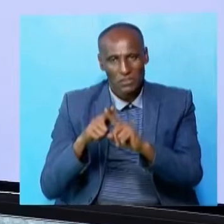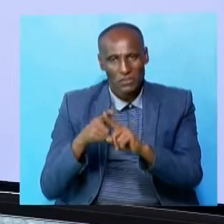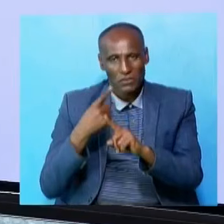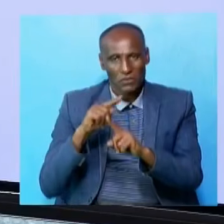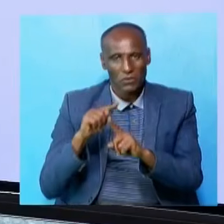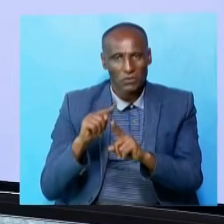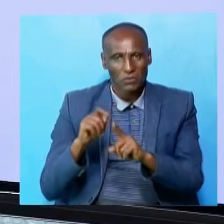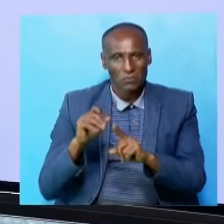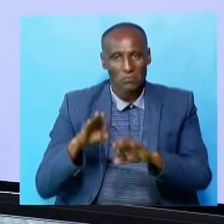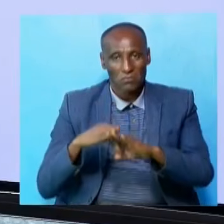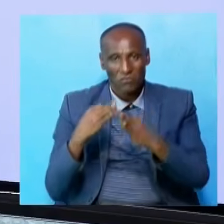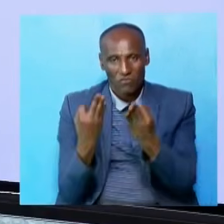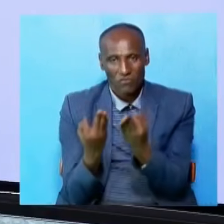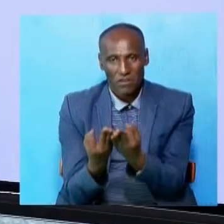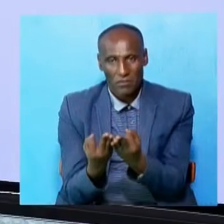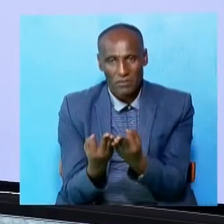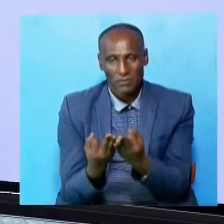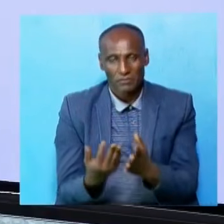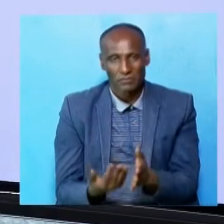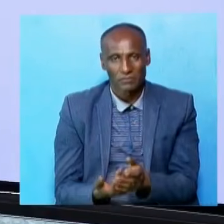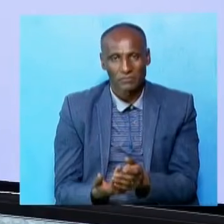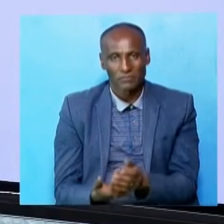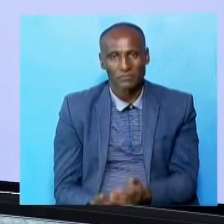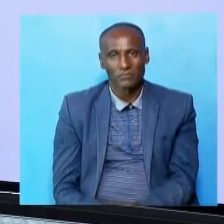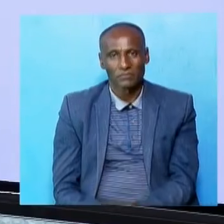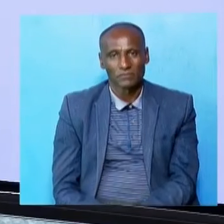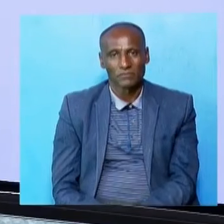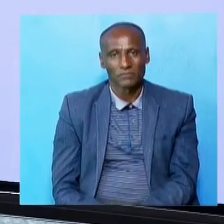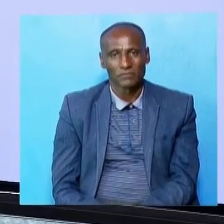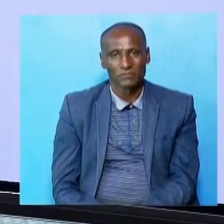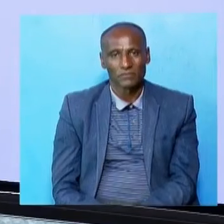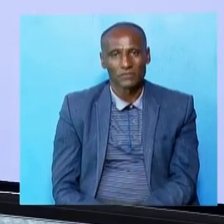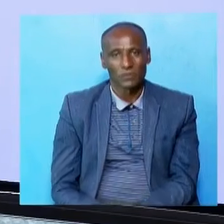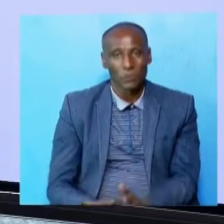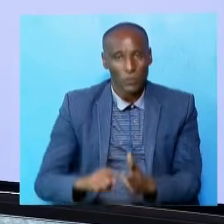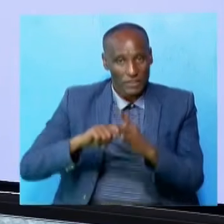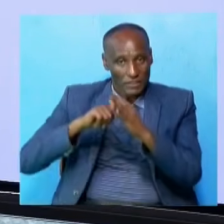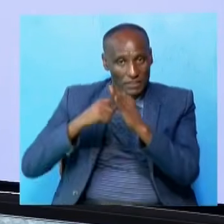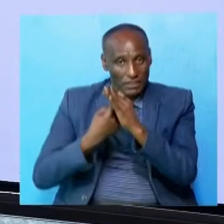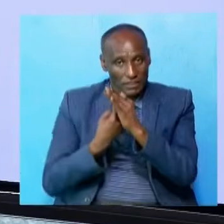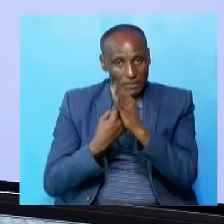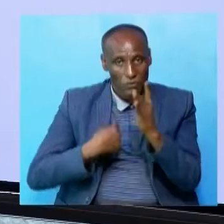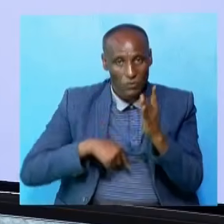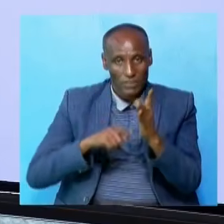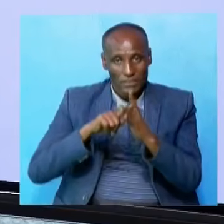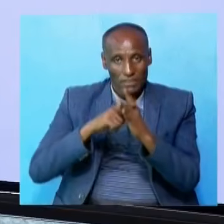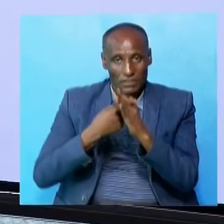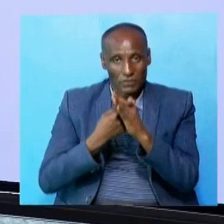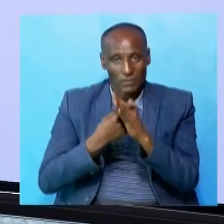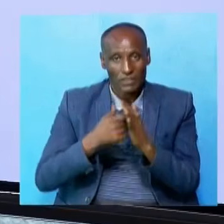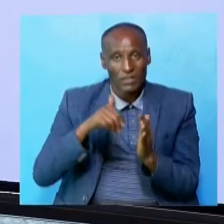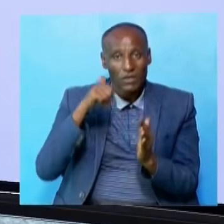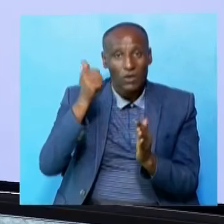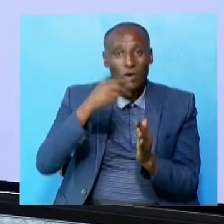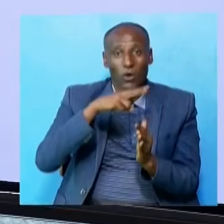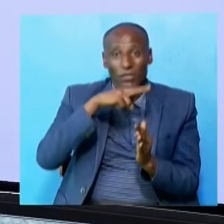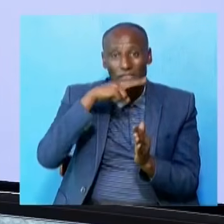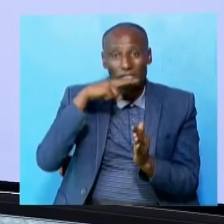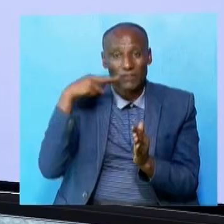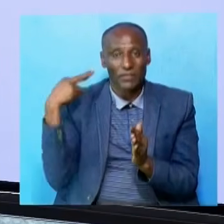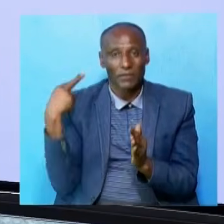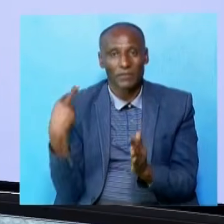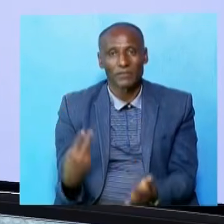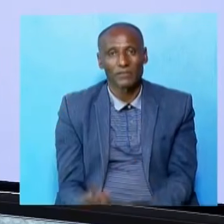So let's follow the form. This is our form. How do we start? We start with the auxiliary. Then